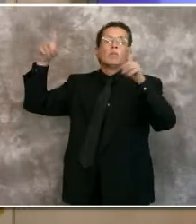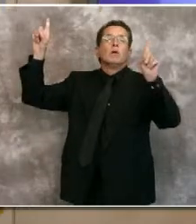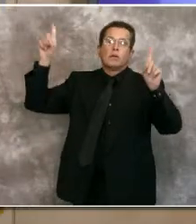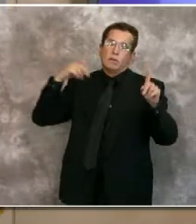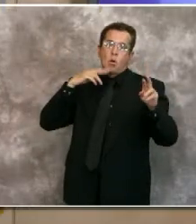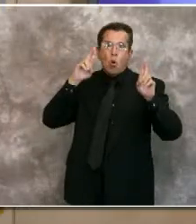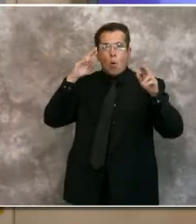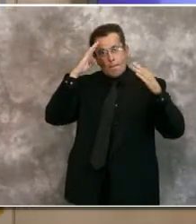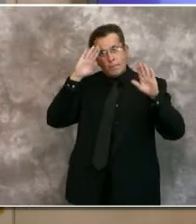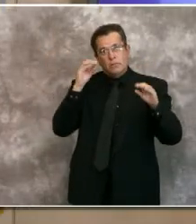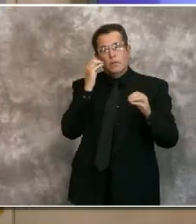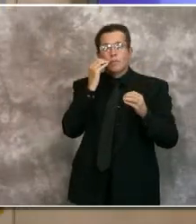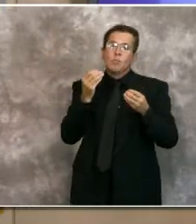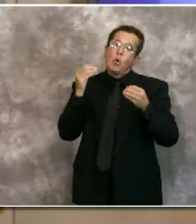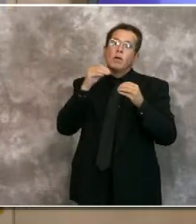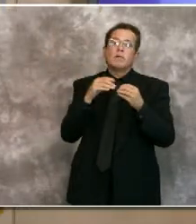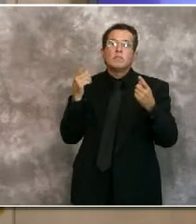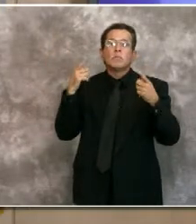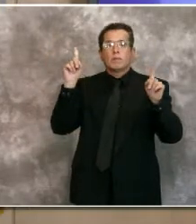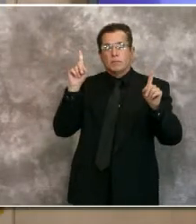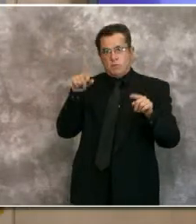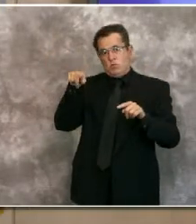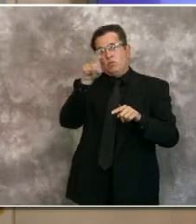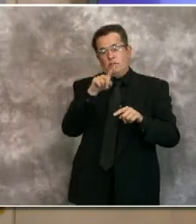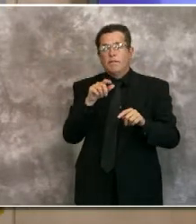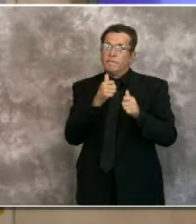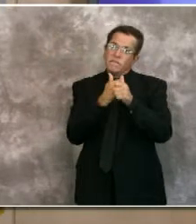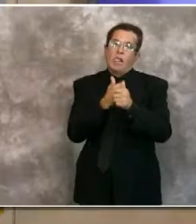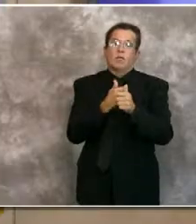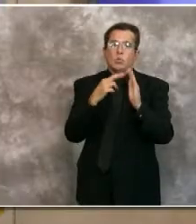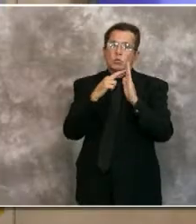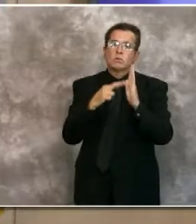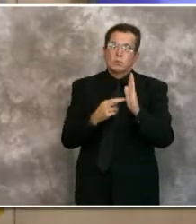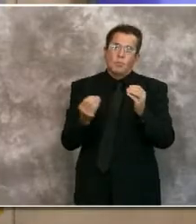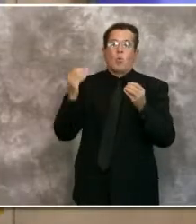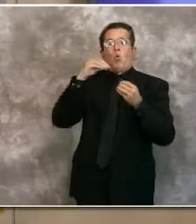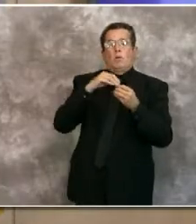continue to see increased adherence to those guidances.